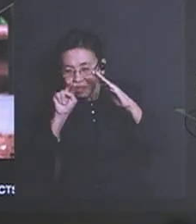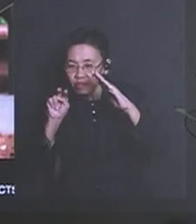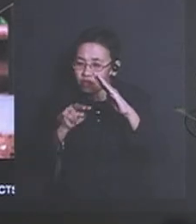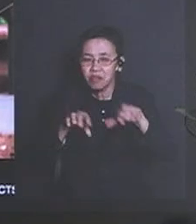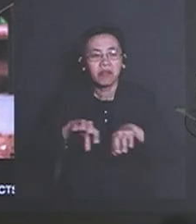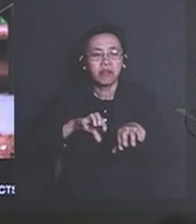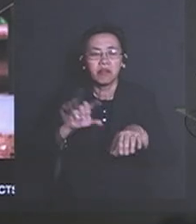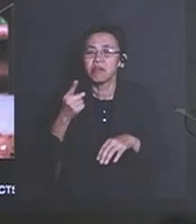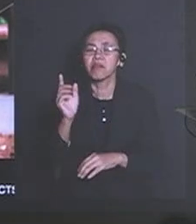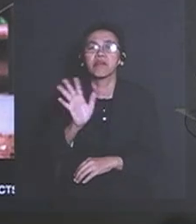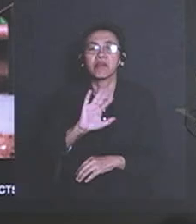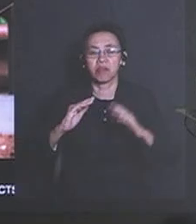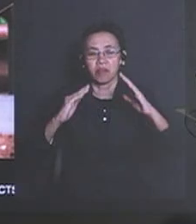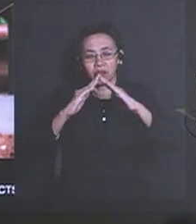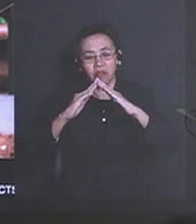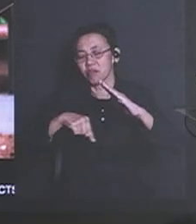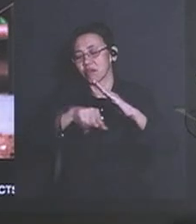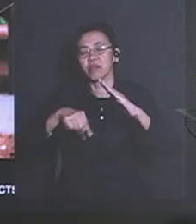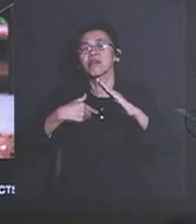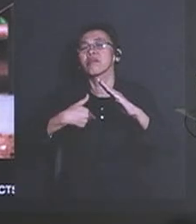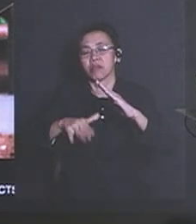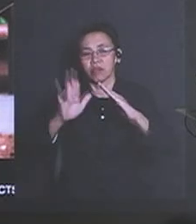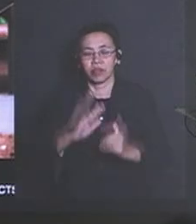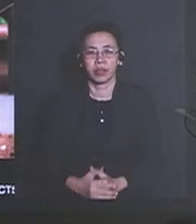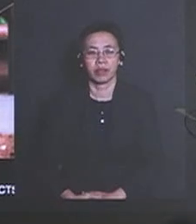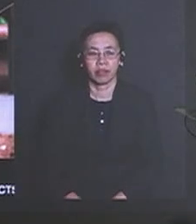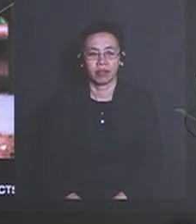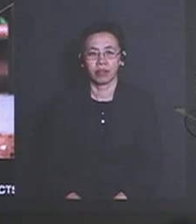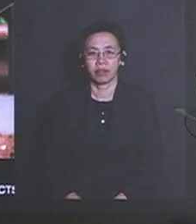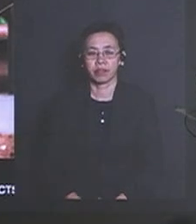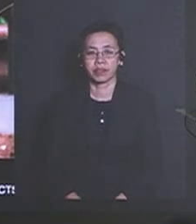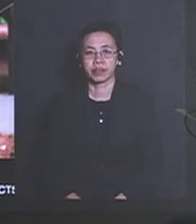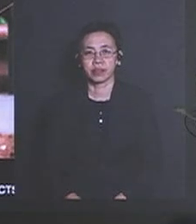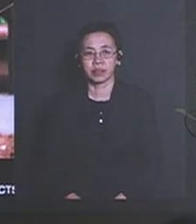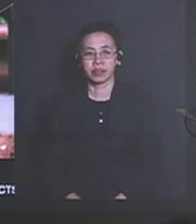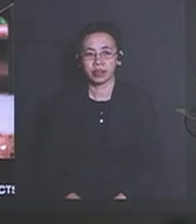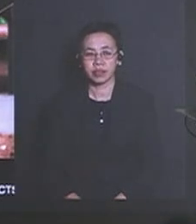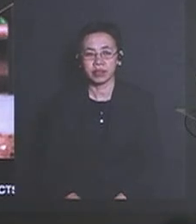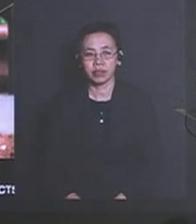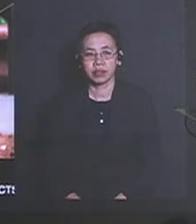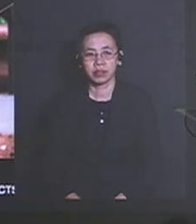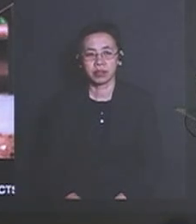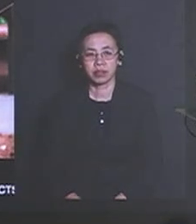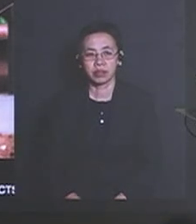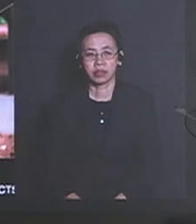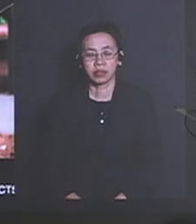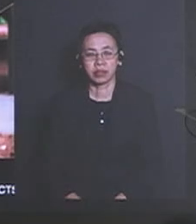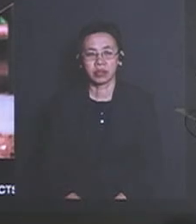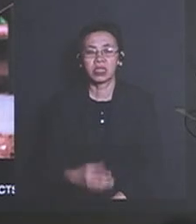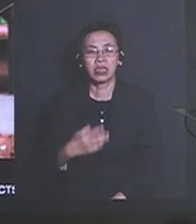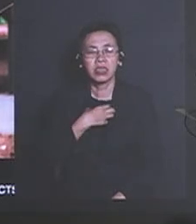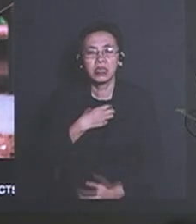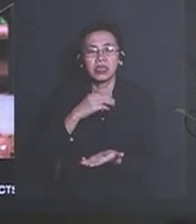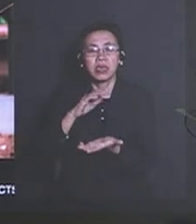And for us, we very much want to see the school become as a learning tool for students and the local people to learn and